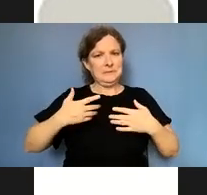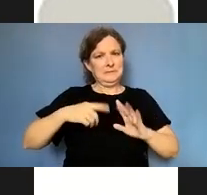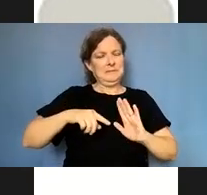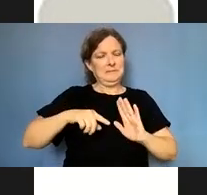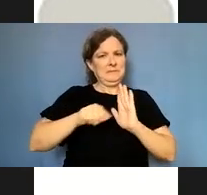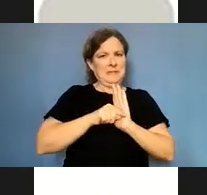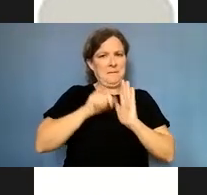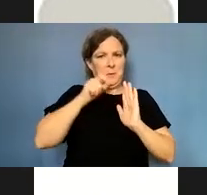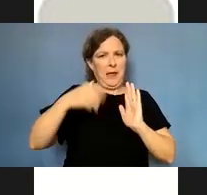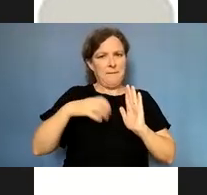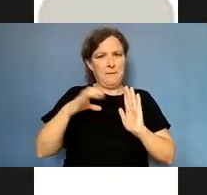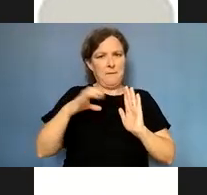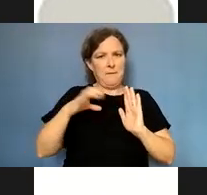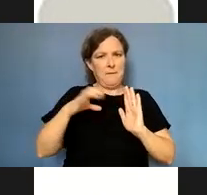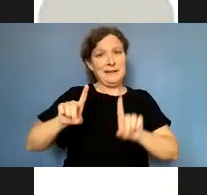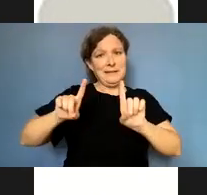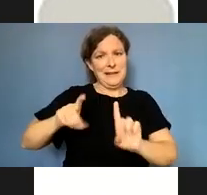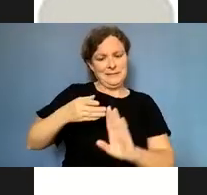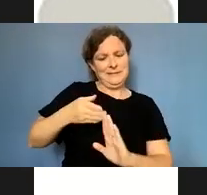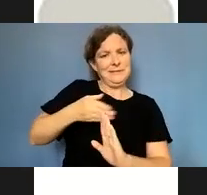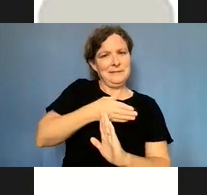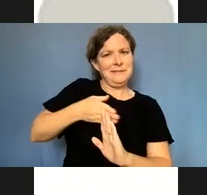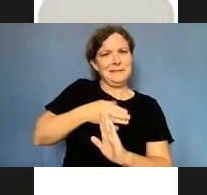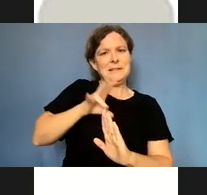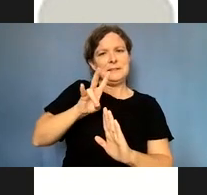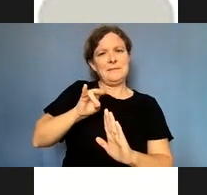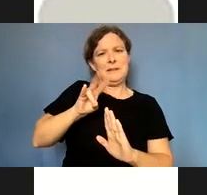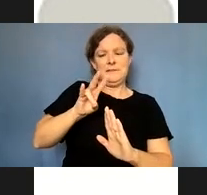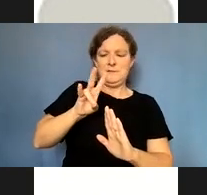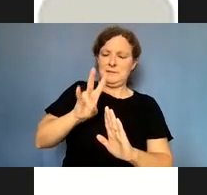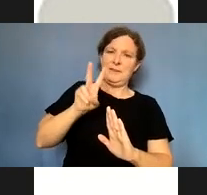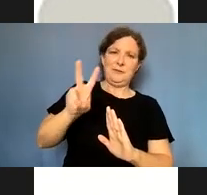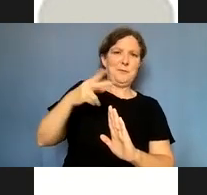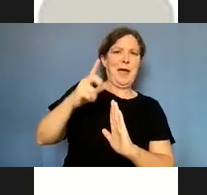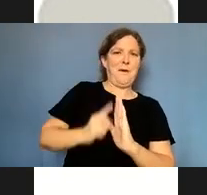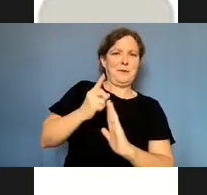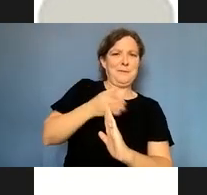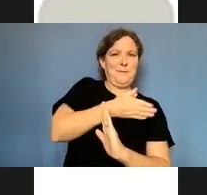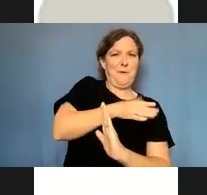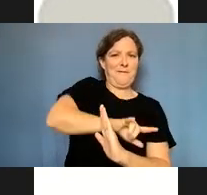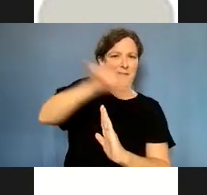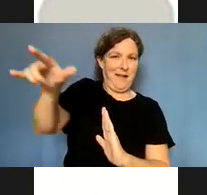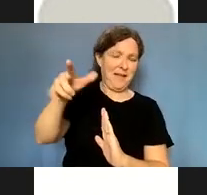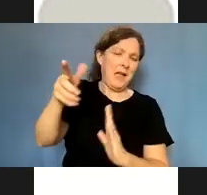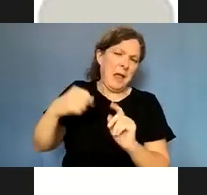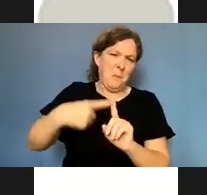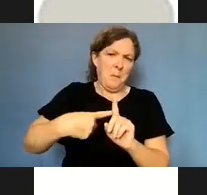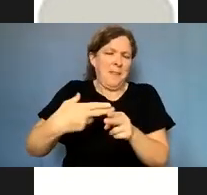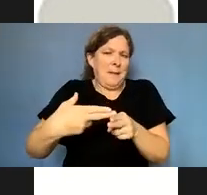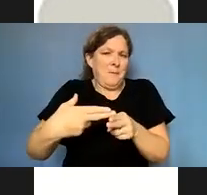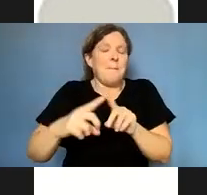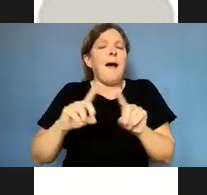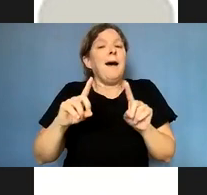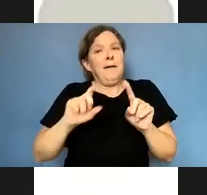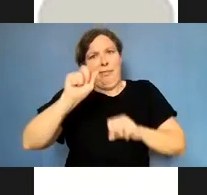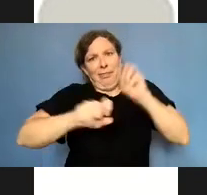COVID, and the test has to have been taken not more than 72 hours before the trip starts. So I know that was a lot. Happy